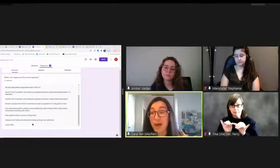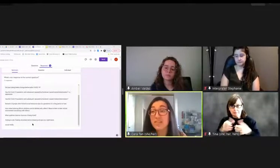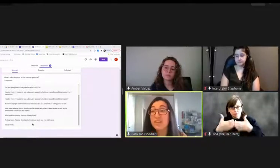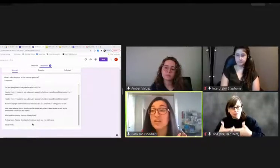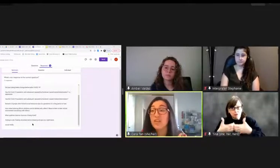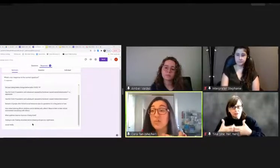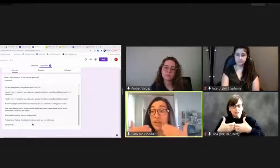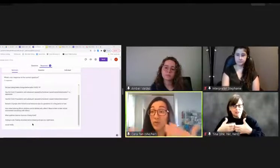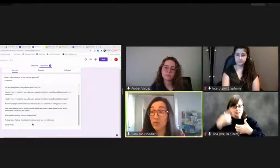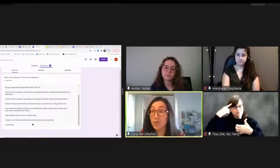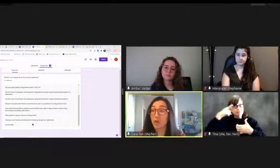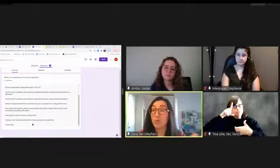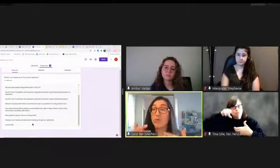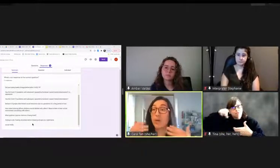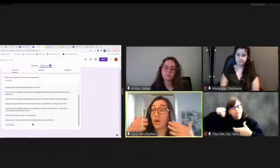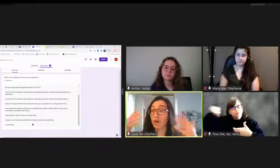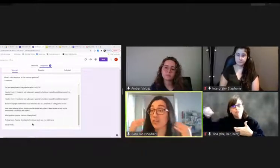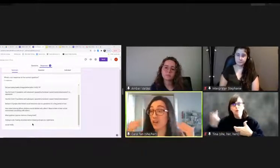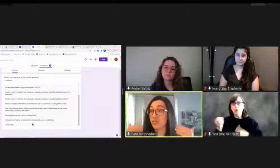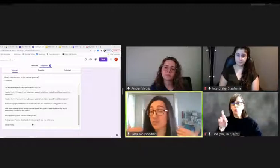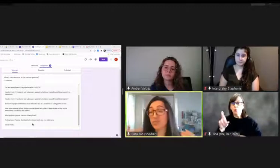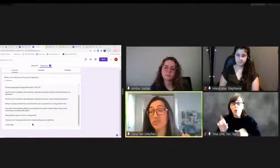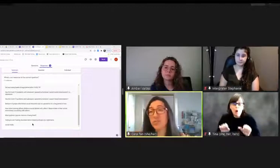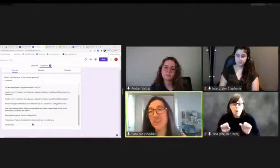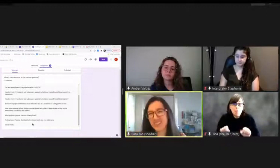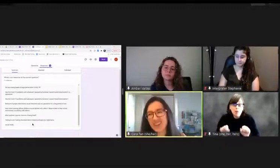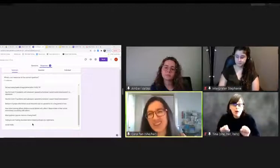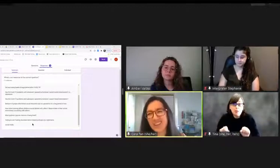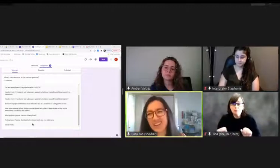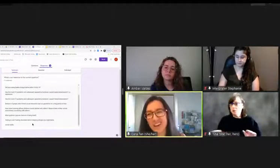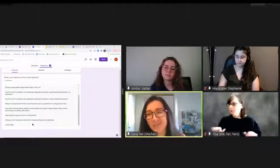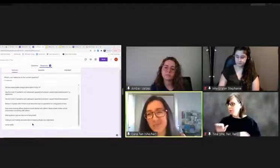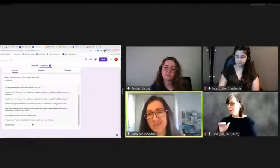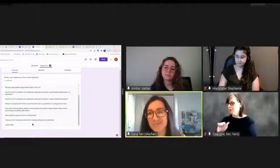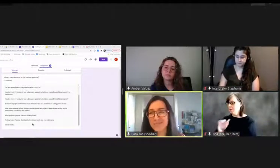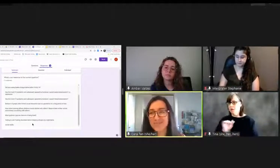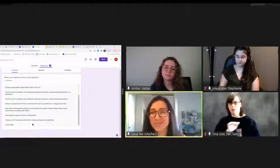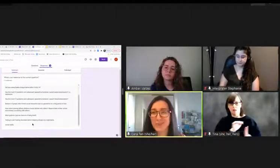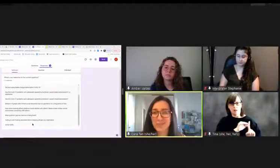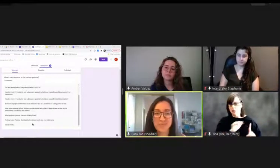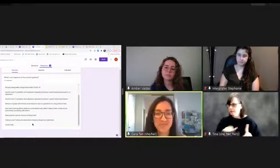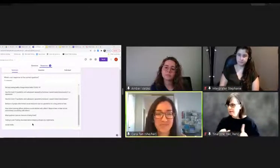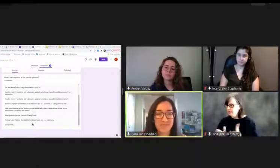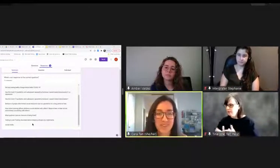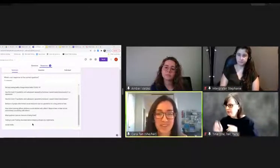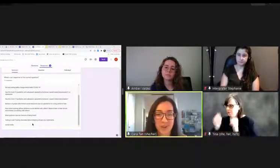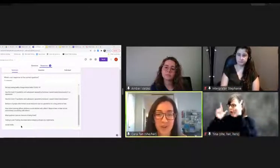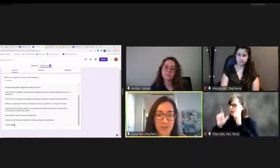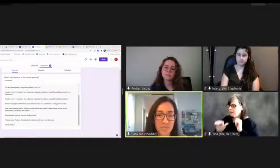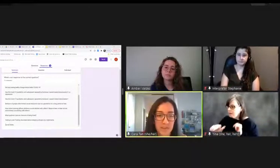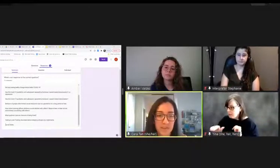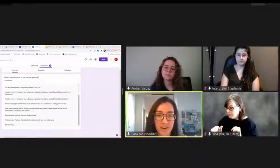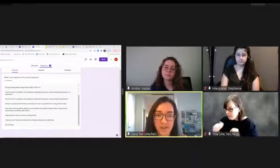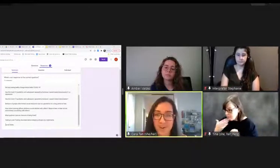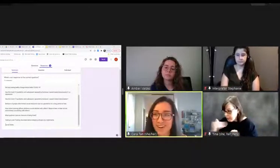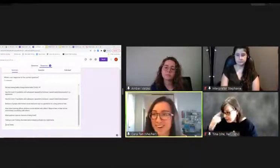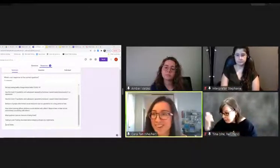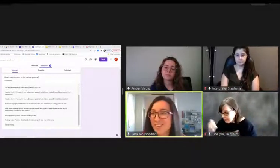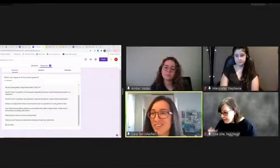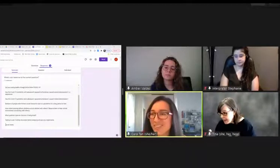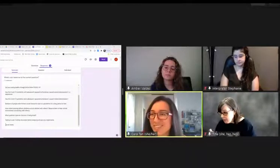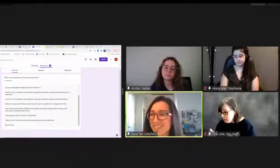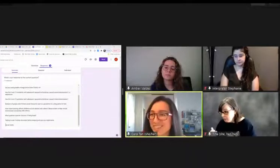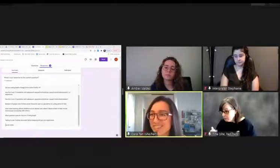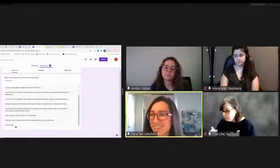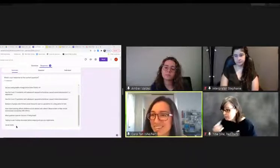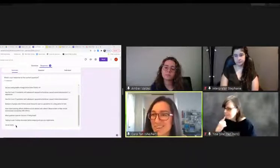So asking other people about what's going on inside of themselves, it technically counts, right? Okay, now, I don't know